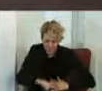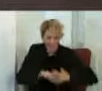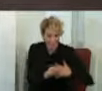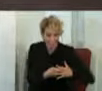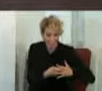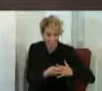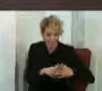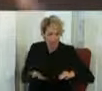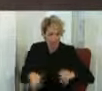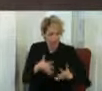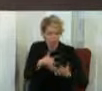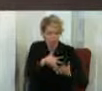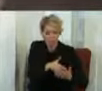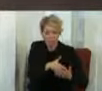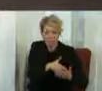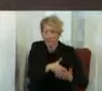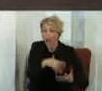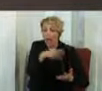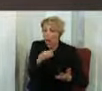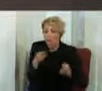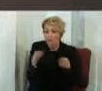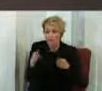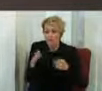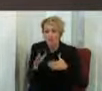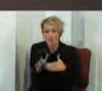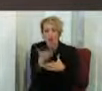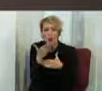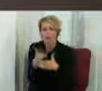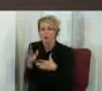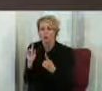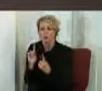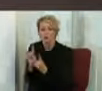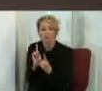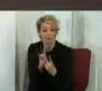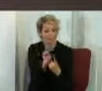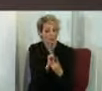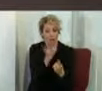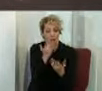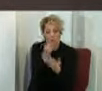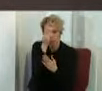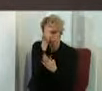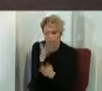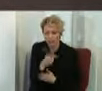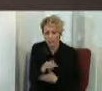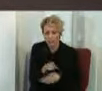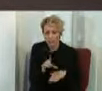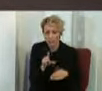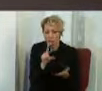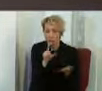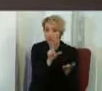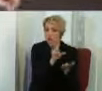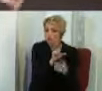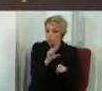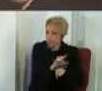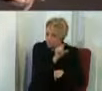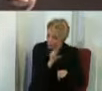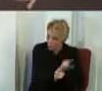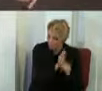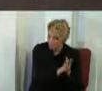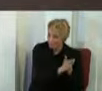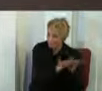they went out into the streets and shared this good news. But this scripture is a fulfillment of the scripture that we heard this